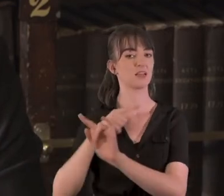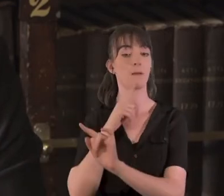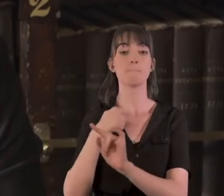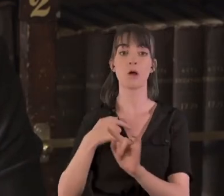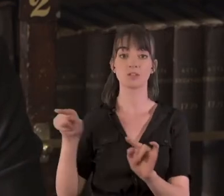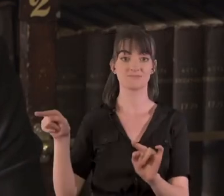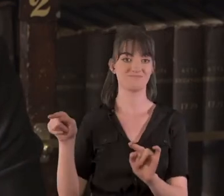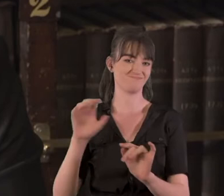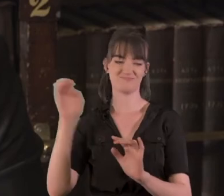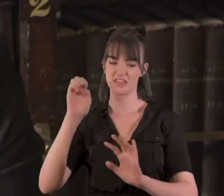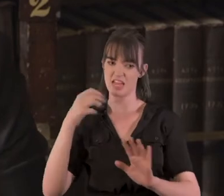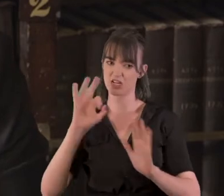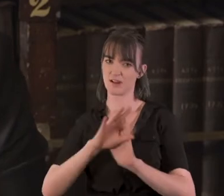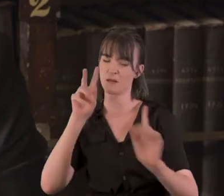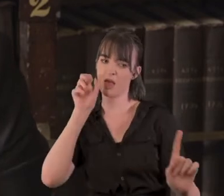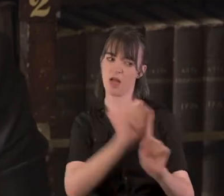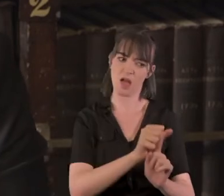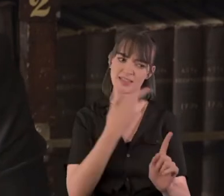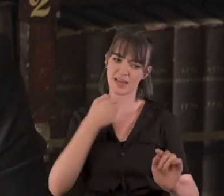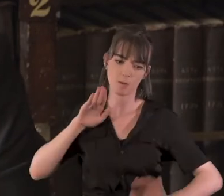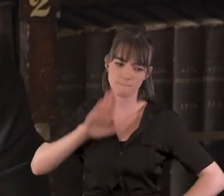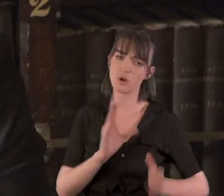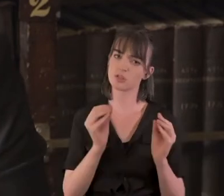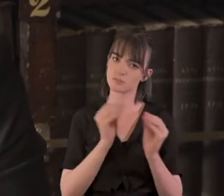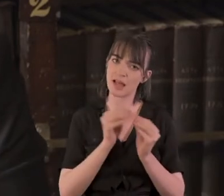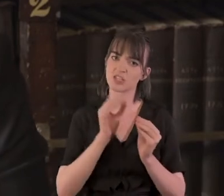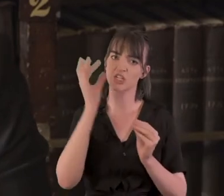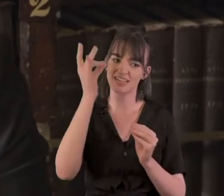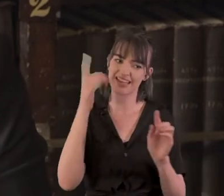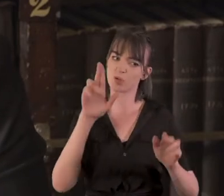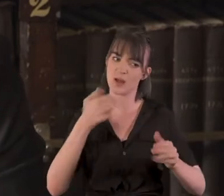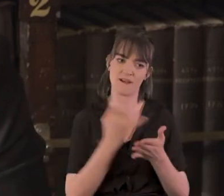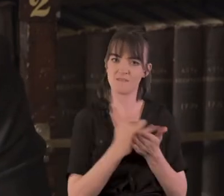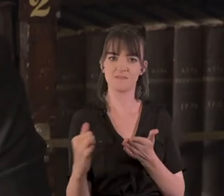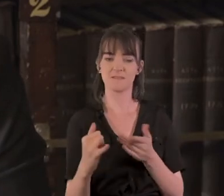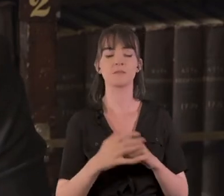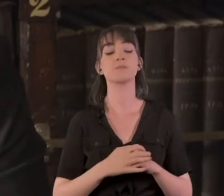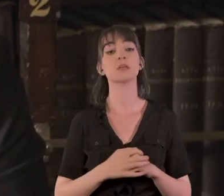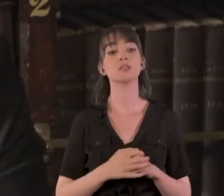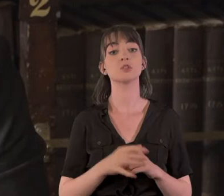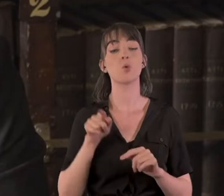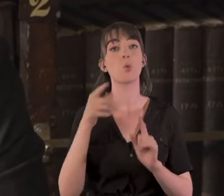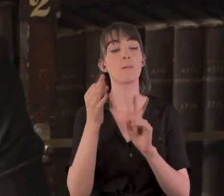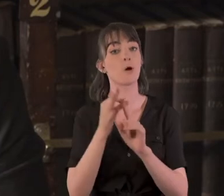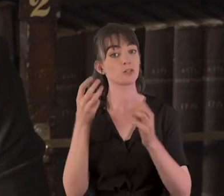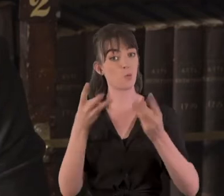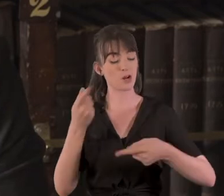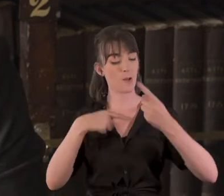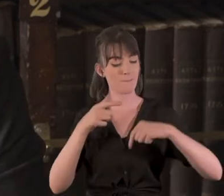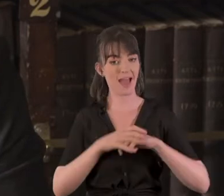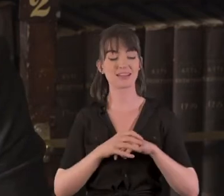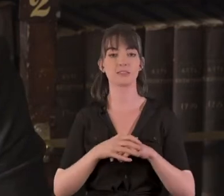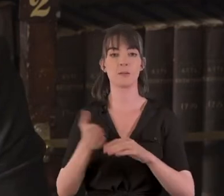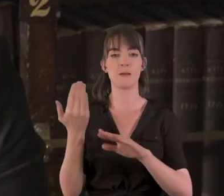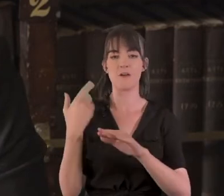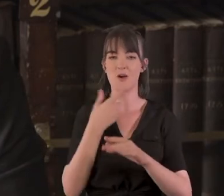allow him his way on that one. One point which was raised, I think you raised it at the start, and I said I wanted to come back to it, and I want to do that towards